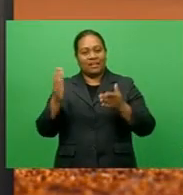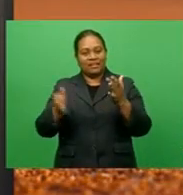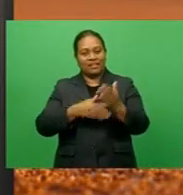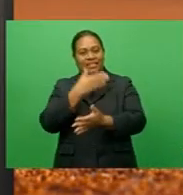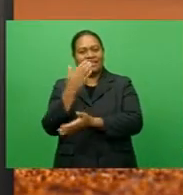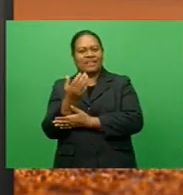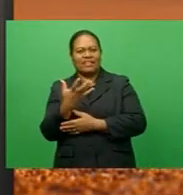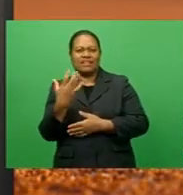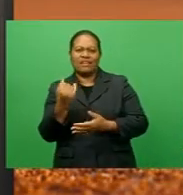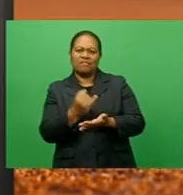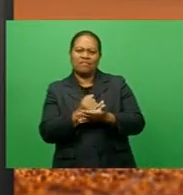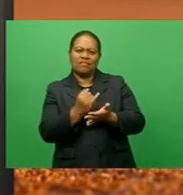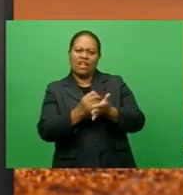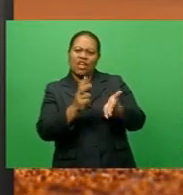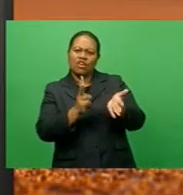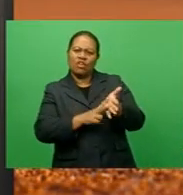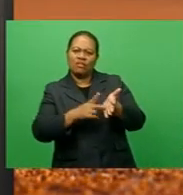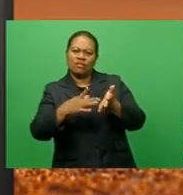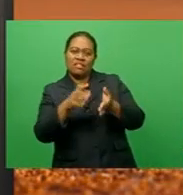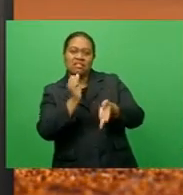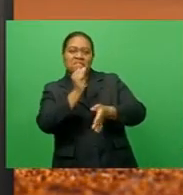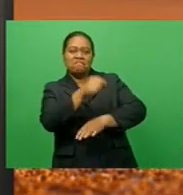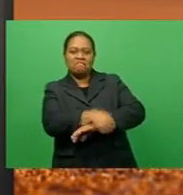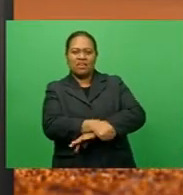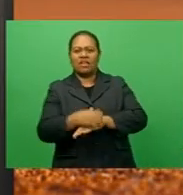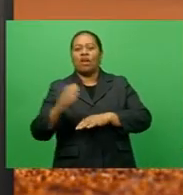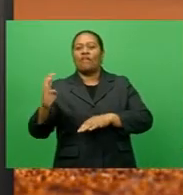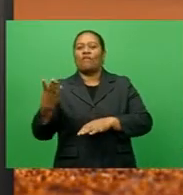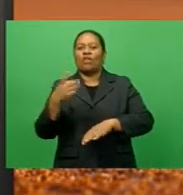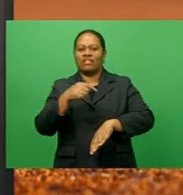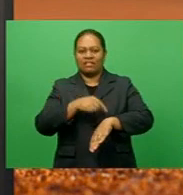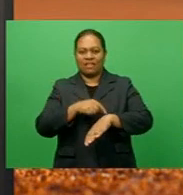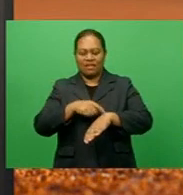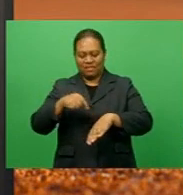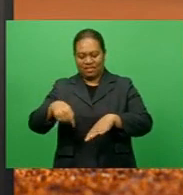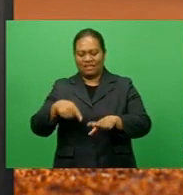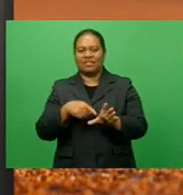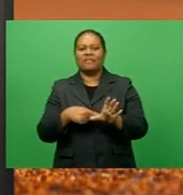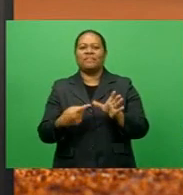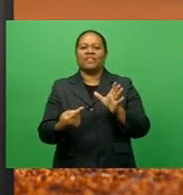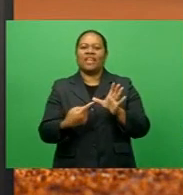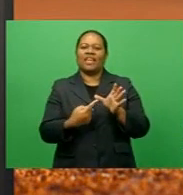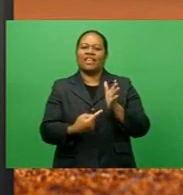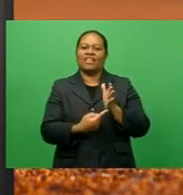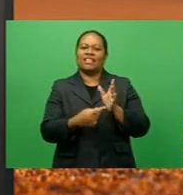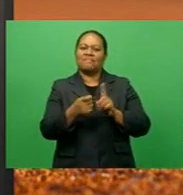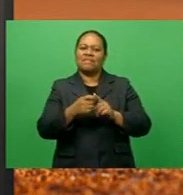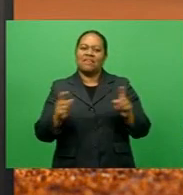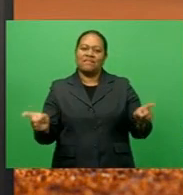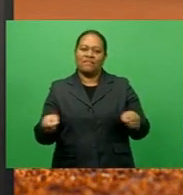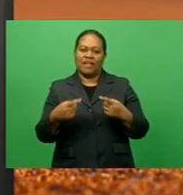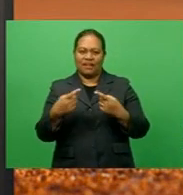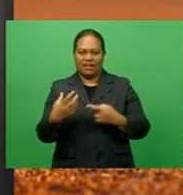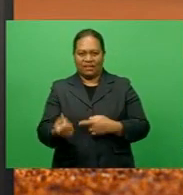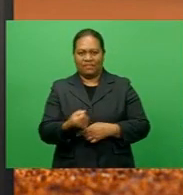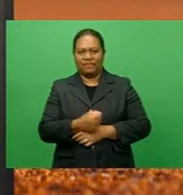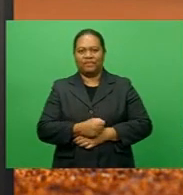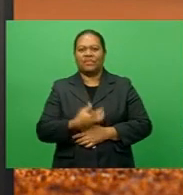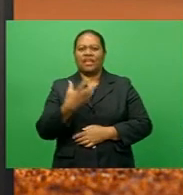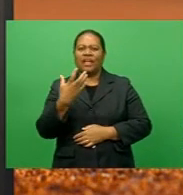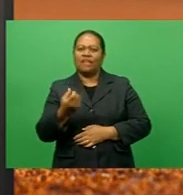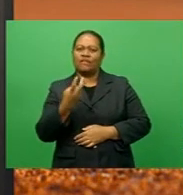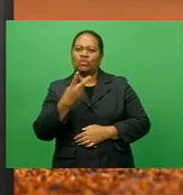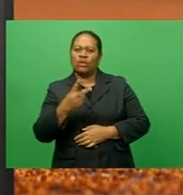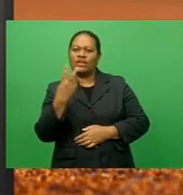Nero pro Novak Djokovic was beaten for only the fourth time this year, this time at the ATP Finals. The Serb hit